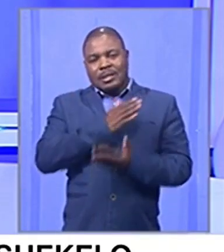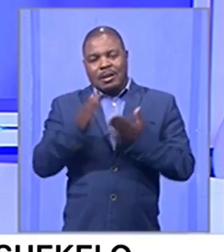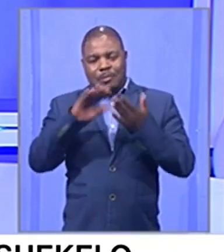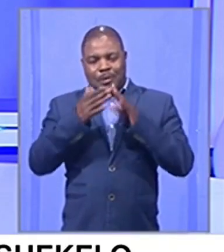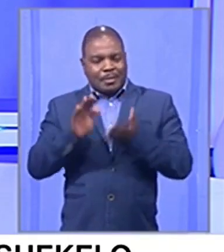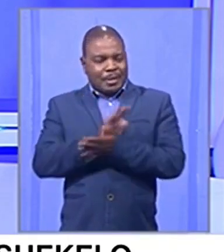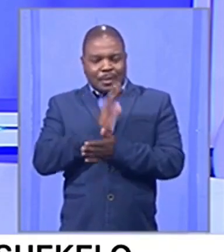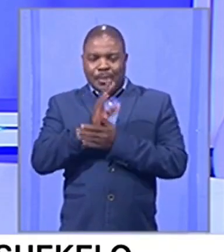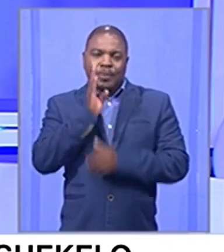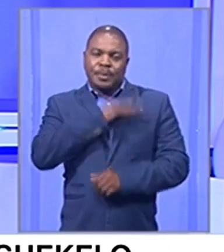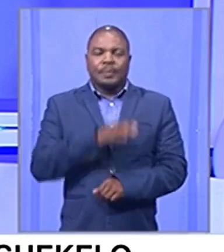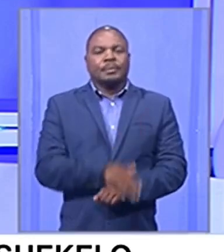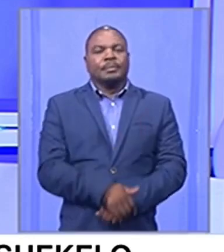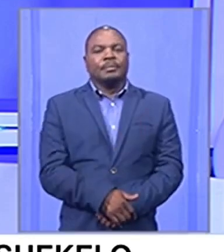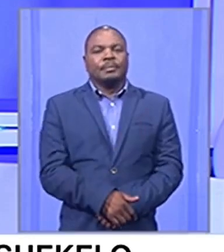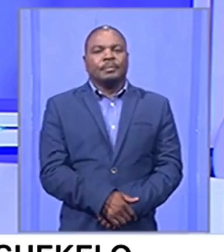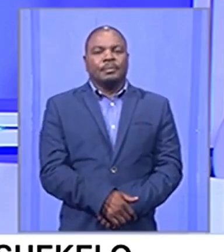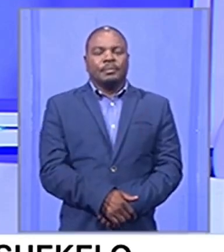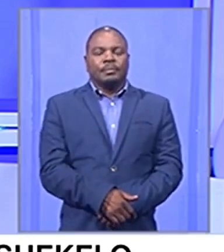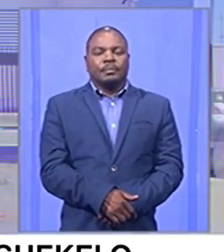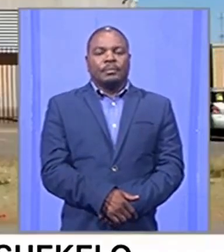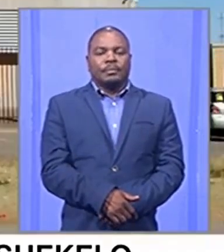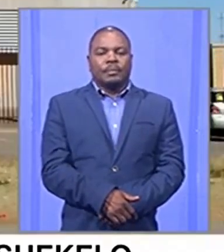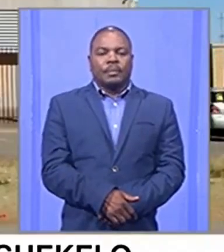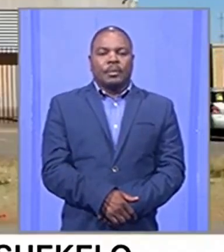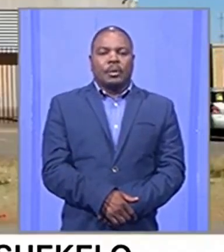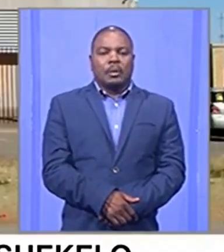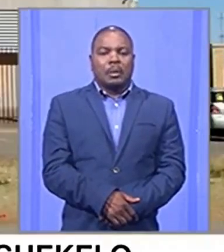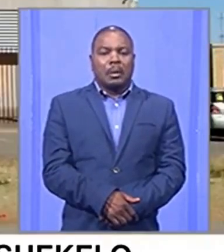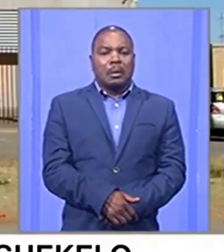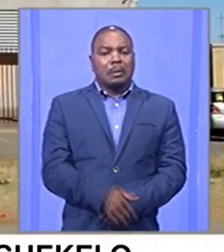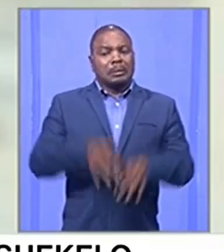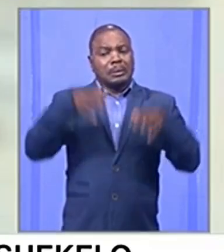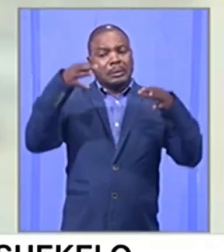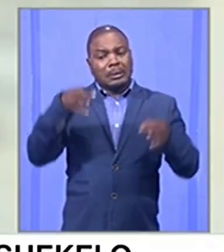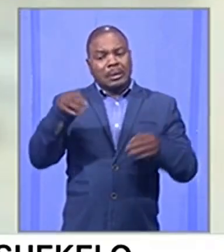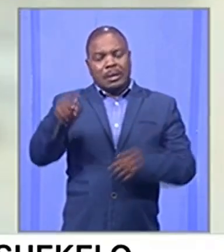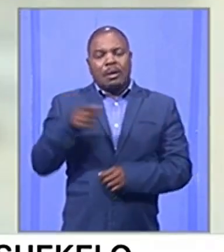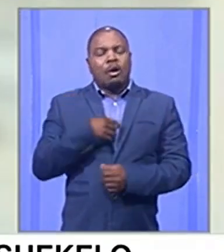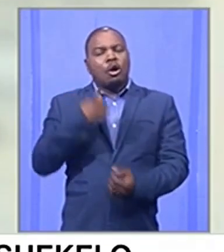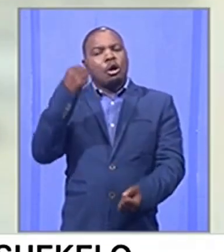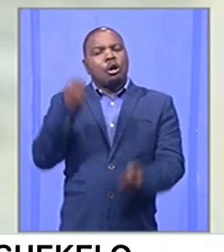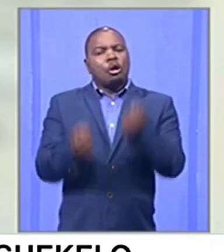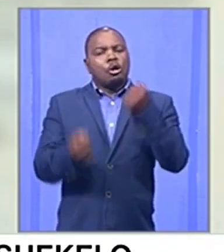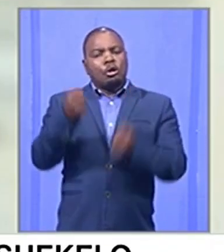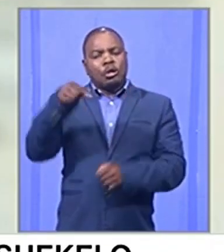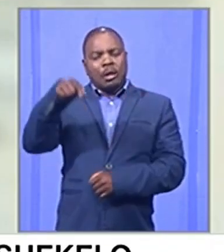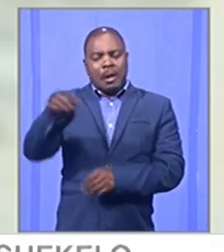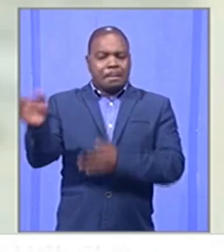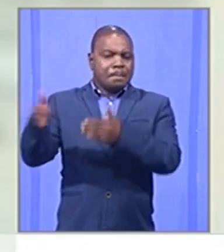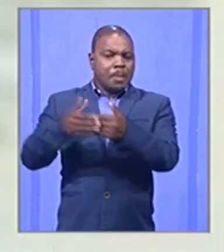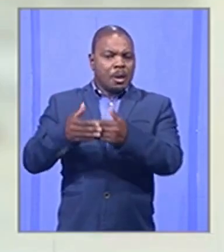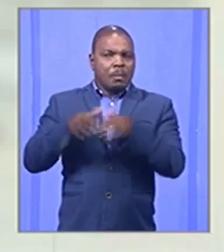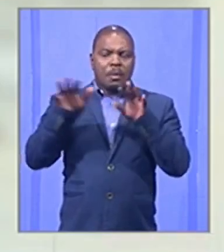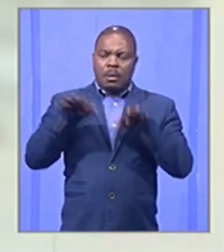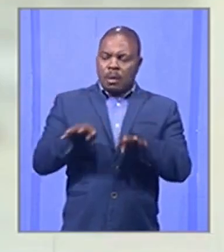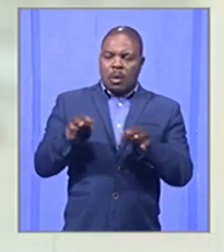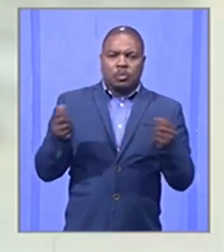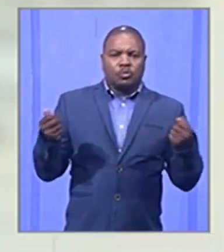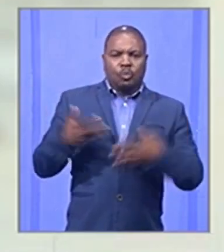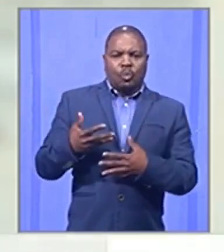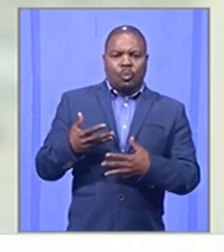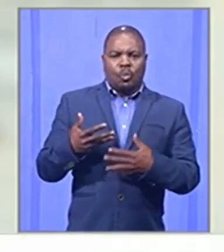ba sa itumela. Eo e neng e sa lebellwa ya go kwalwa ga lekgotla la magistrata wa Galeshewe e tshositse ba bang